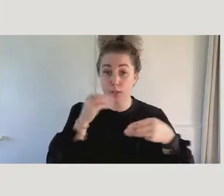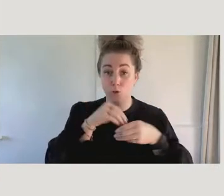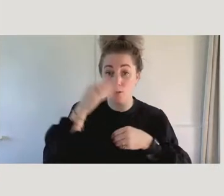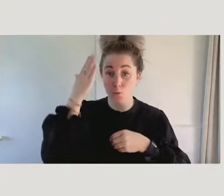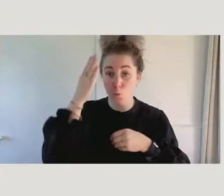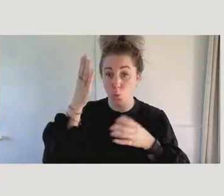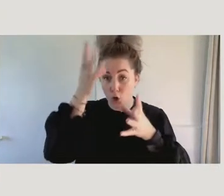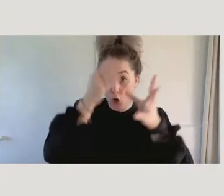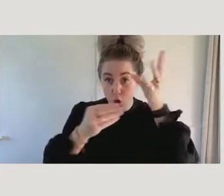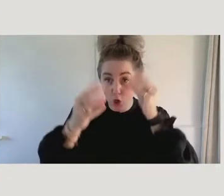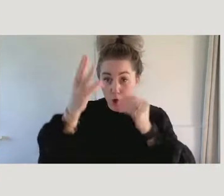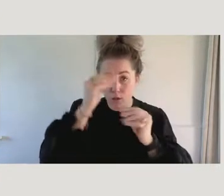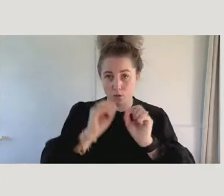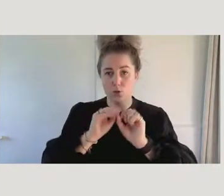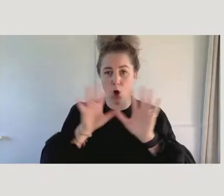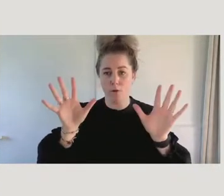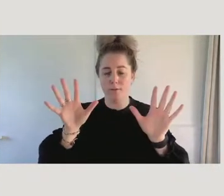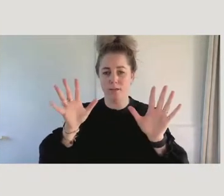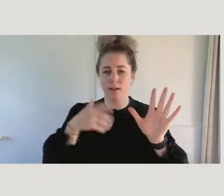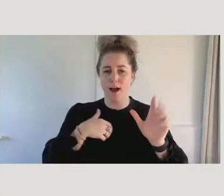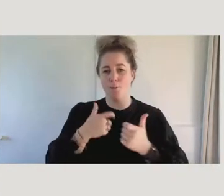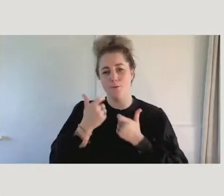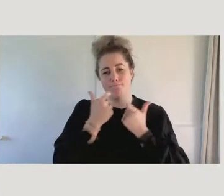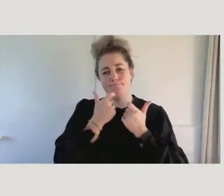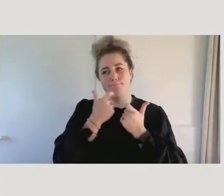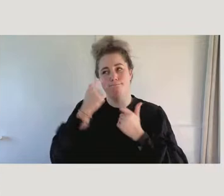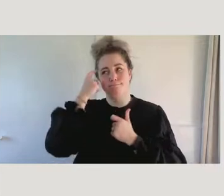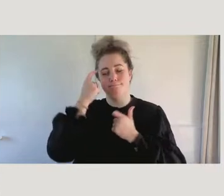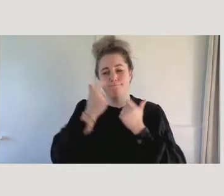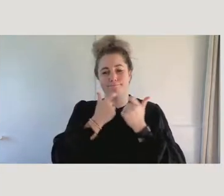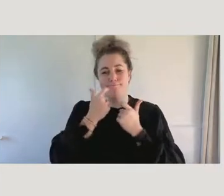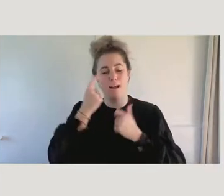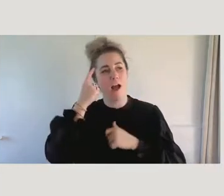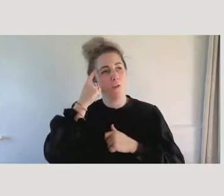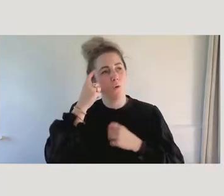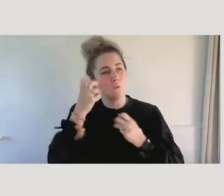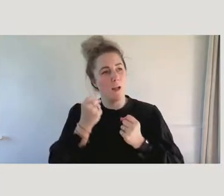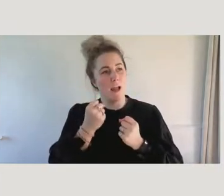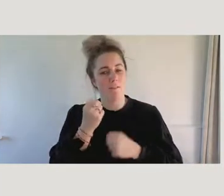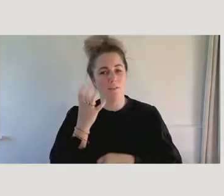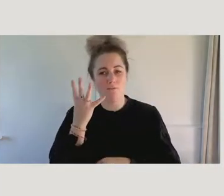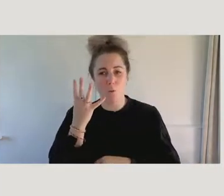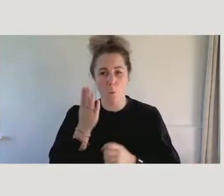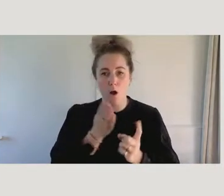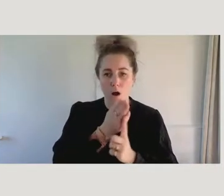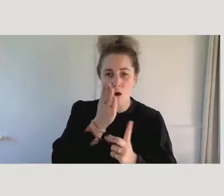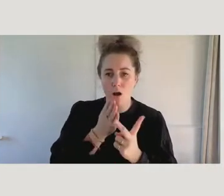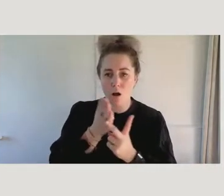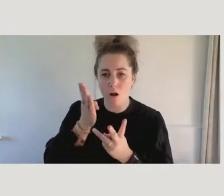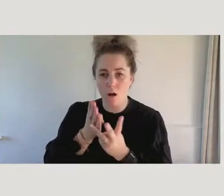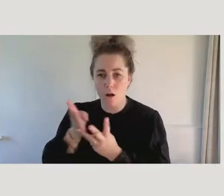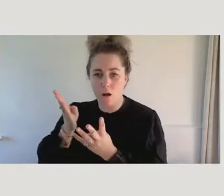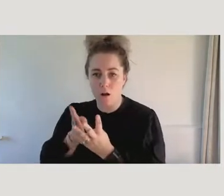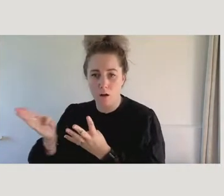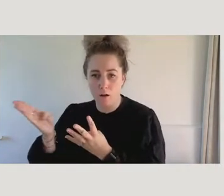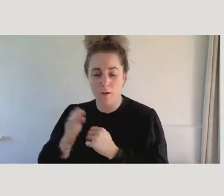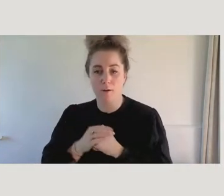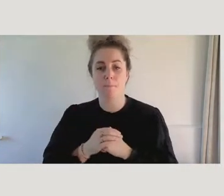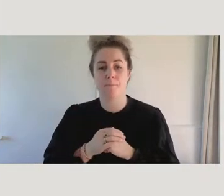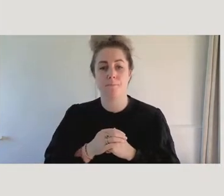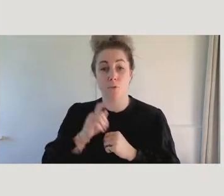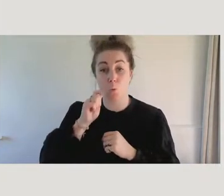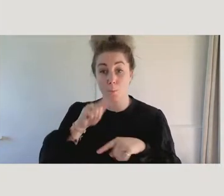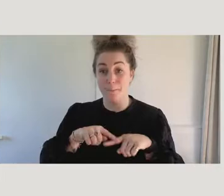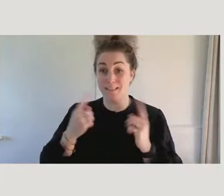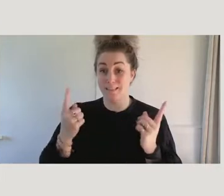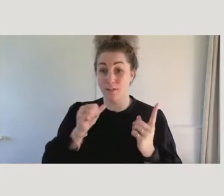so obviously I was just laughing to myself thinking gosh we've got a four strategic poets it would be